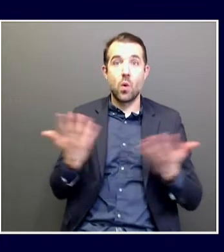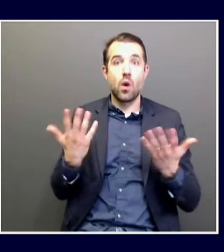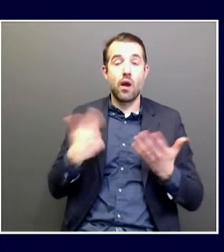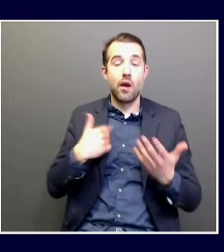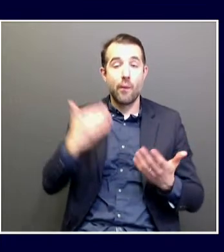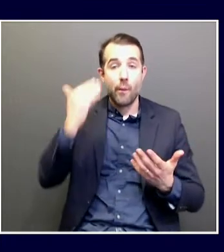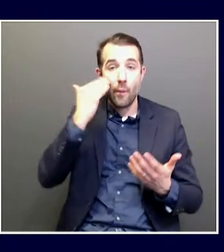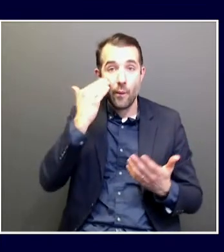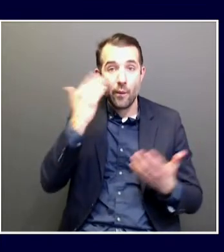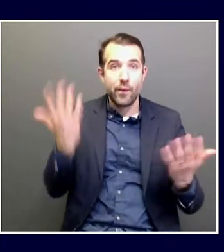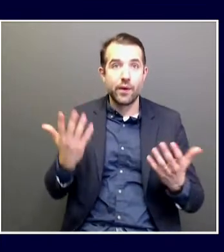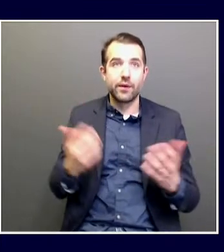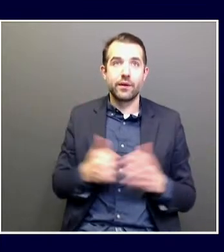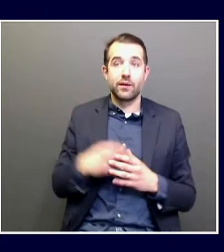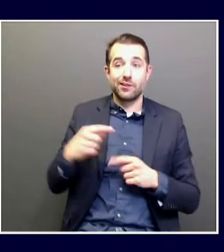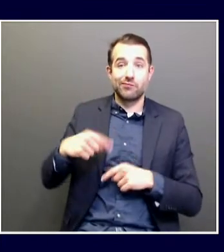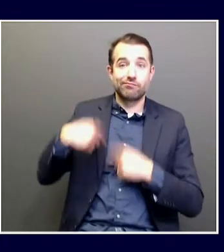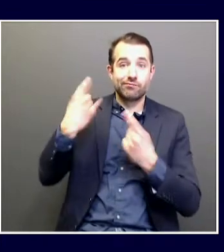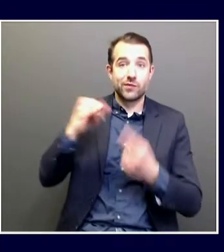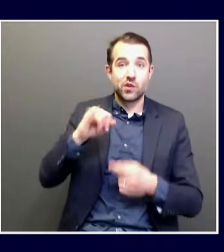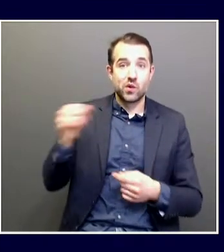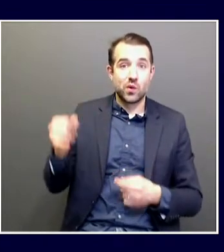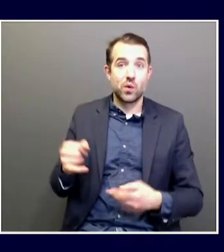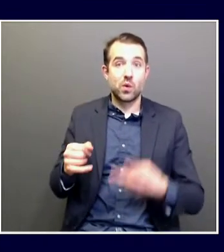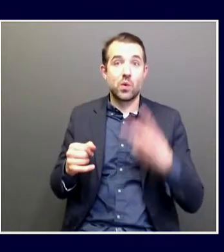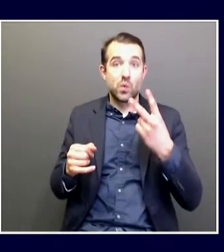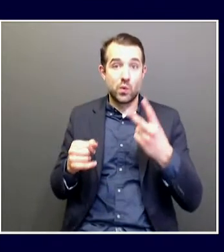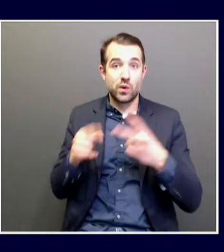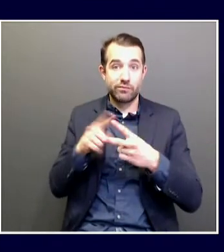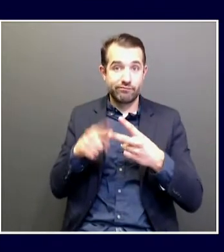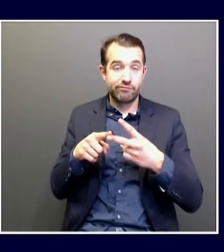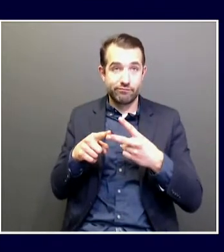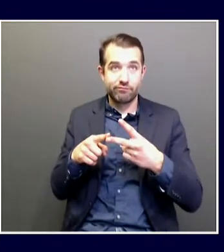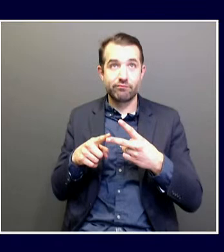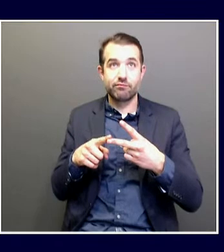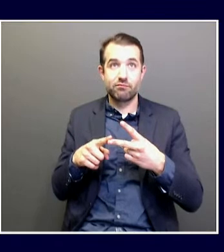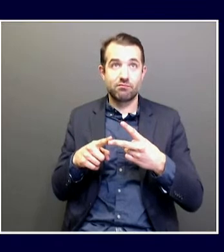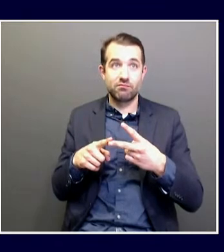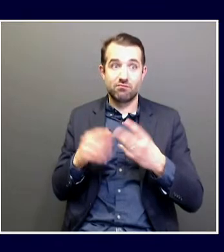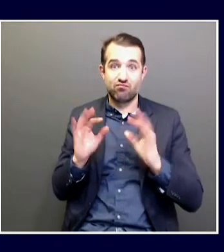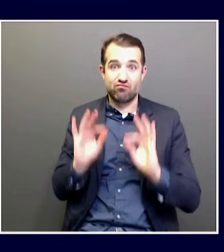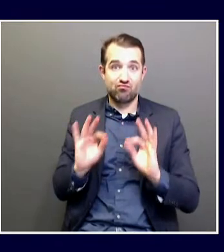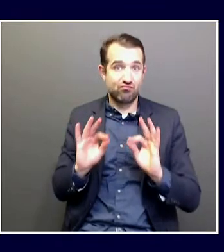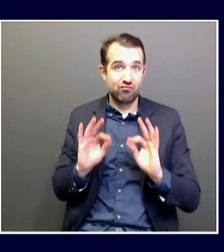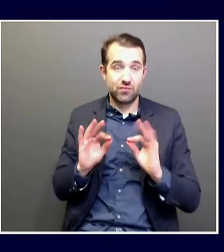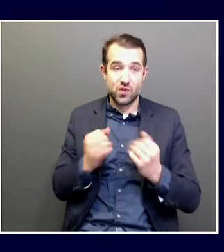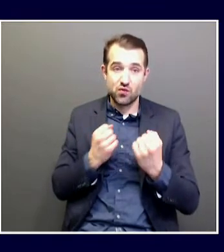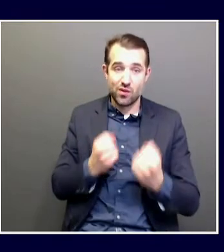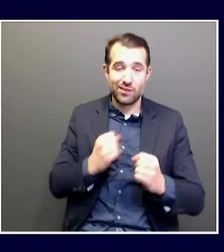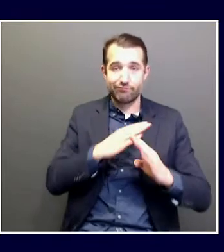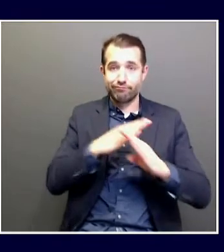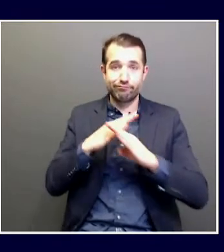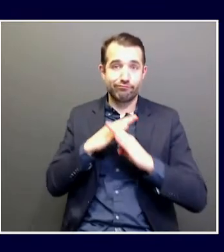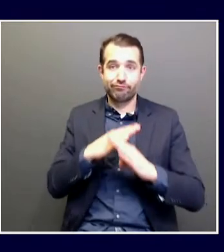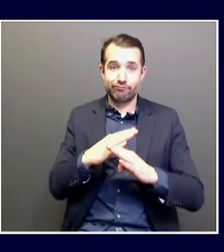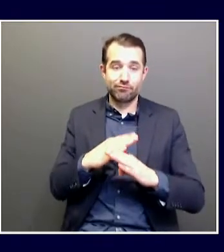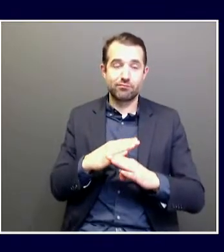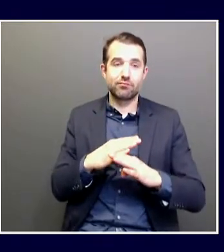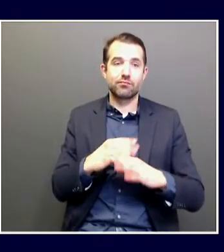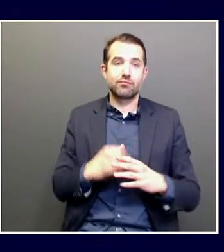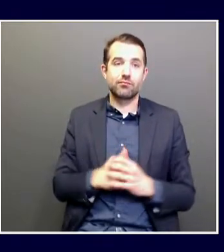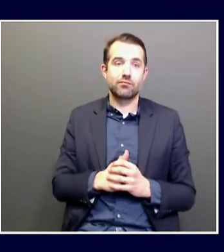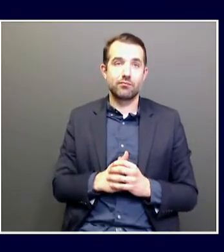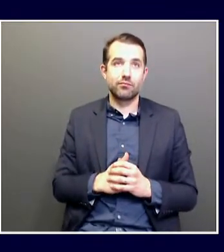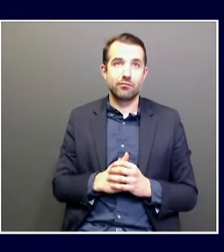even the 2-dose series, first shot and booster, is that it provides strong protection, even against things like